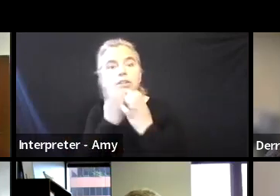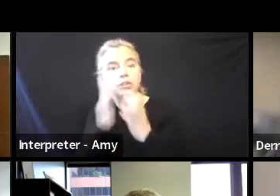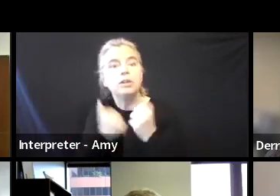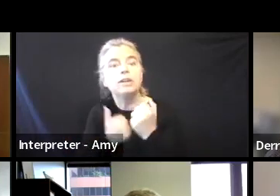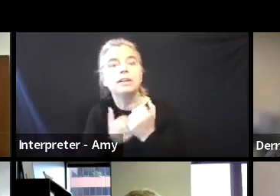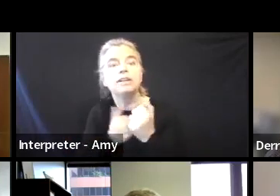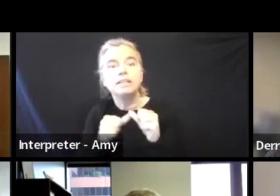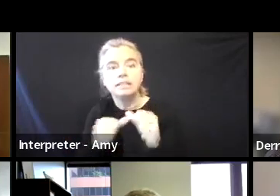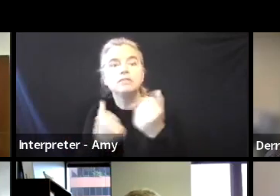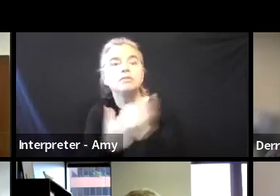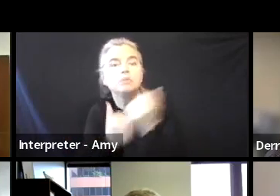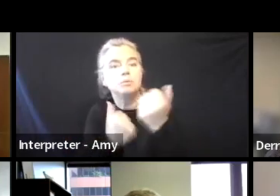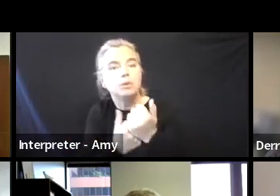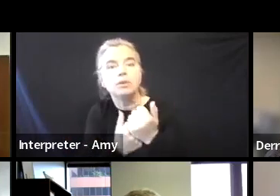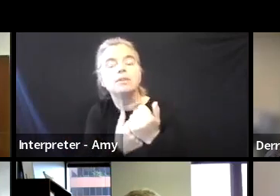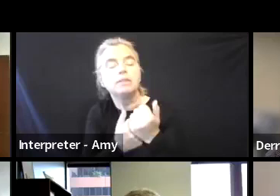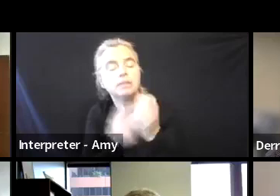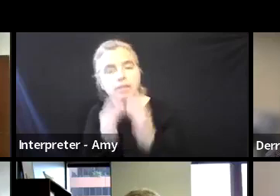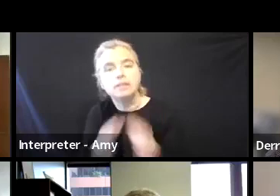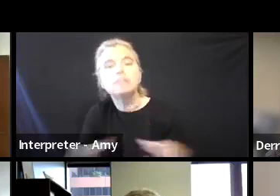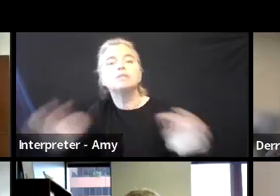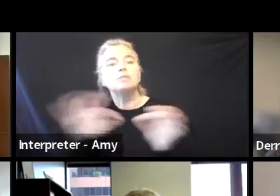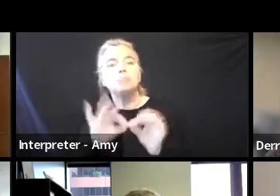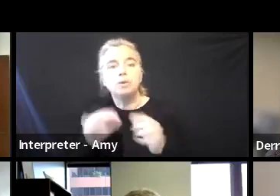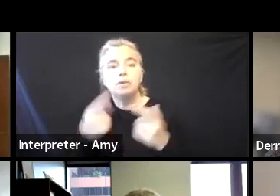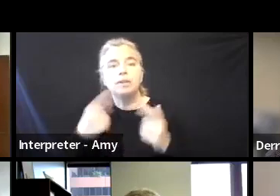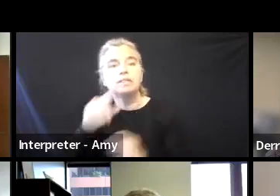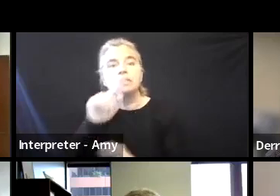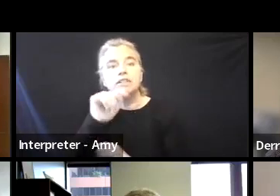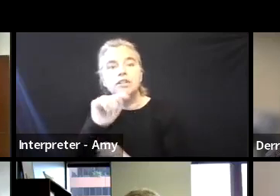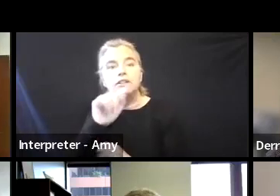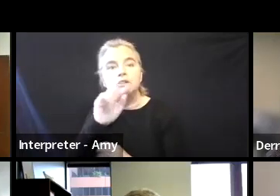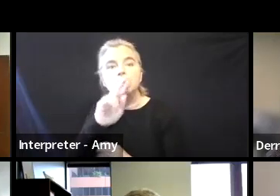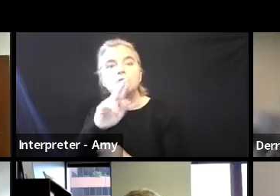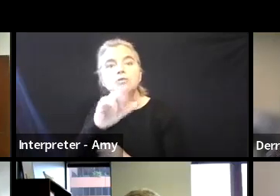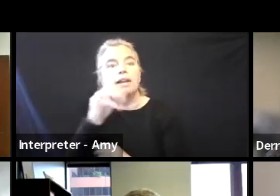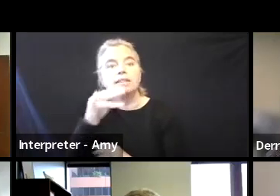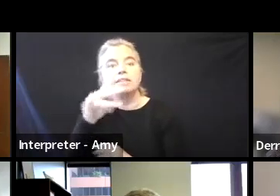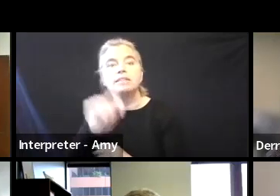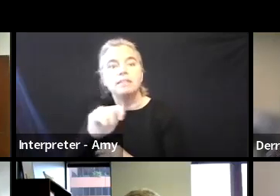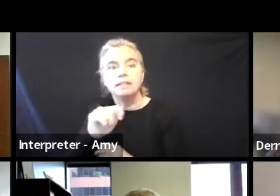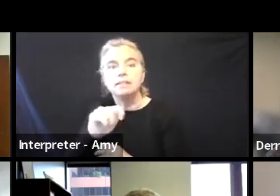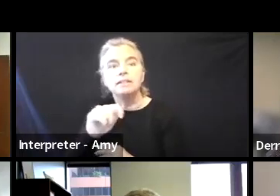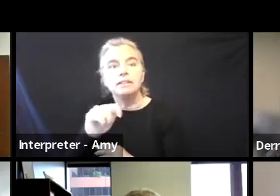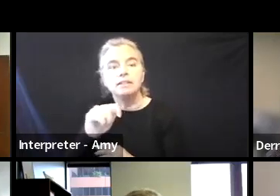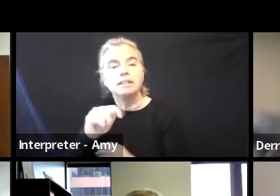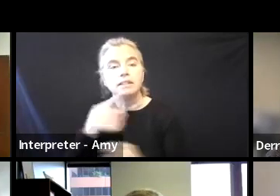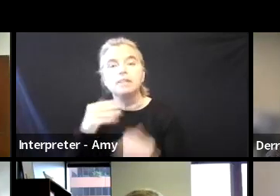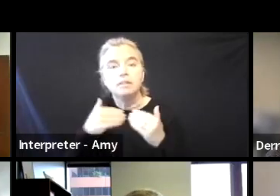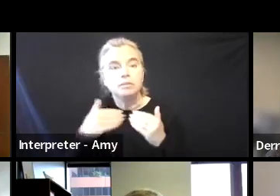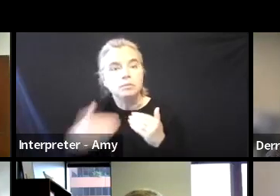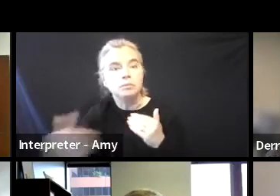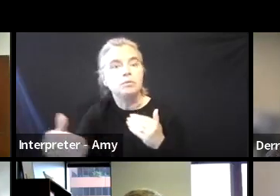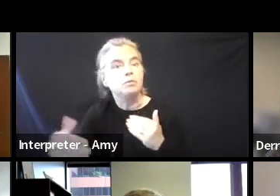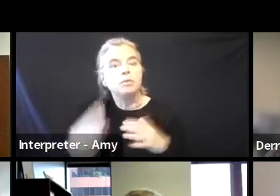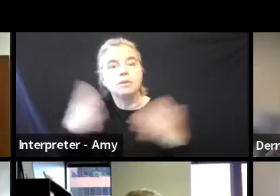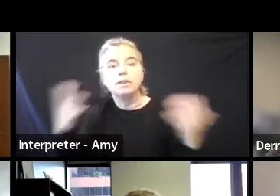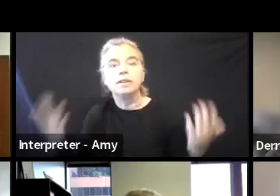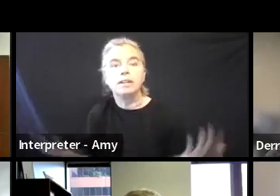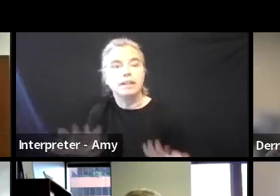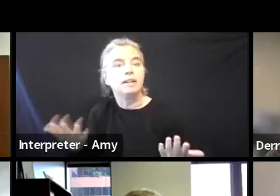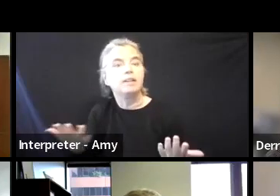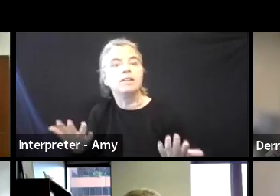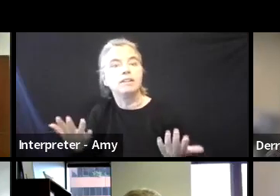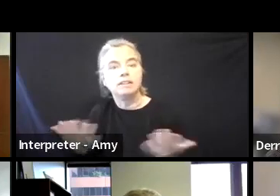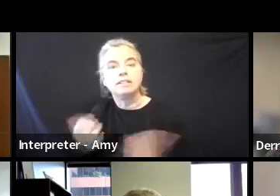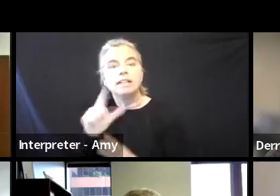to continue to move transit forward in the greater St. Louis area. Thank you, Chairman. Fine, thank you. Does anybody got any questions